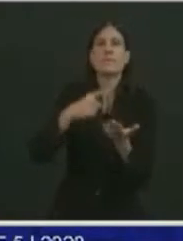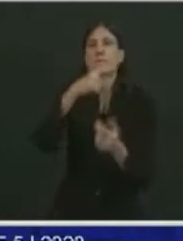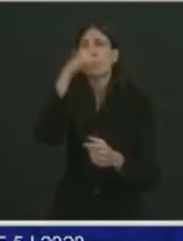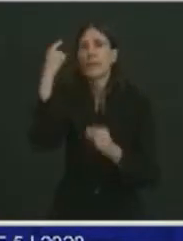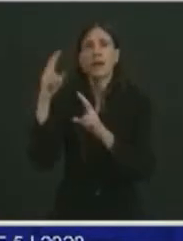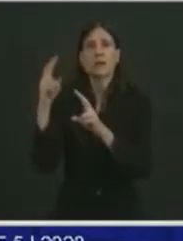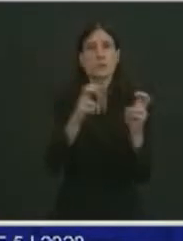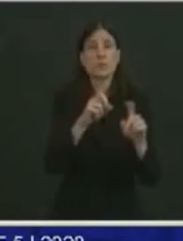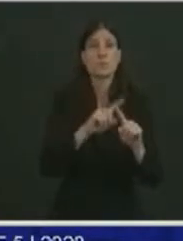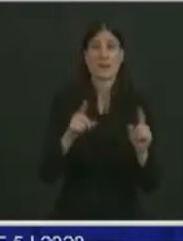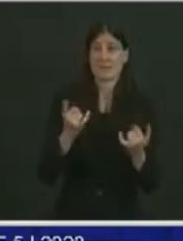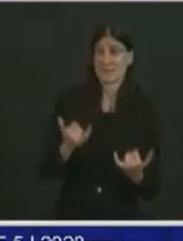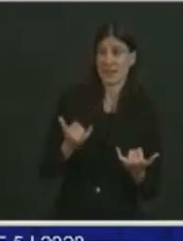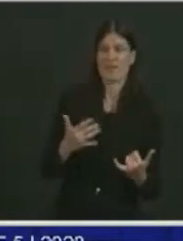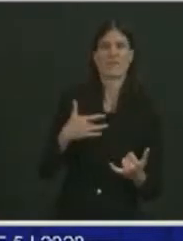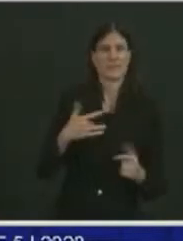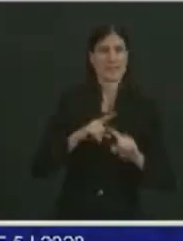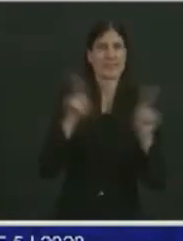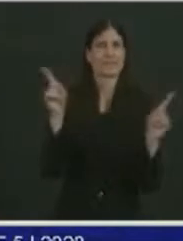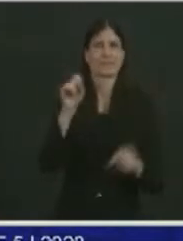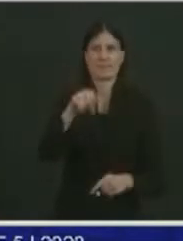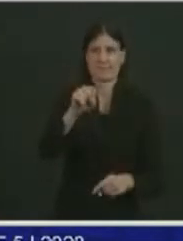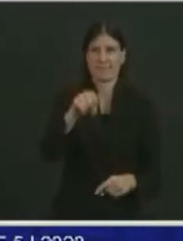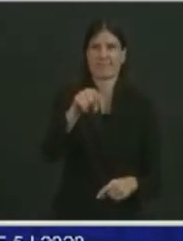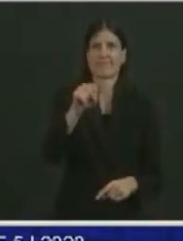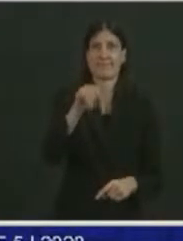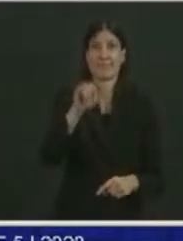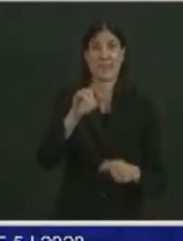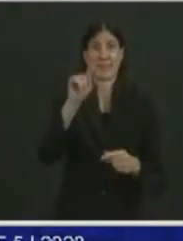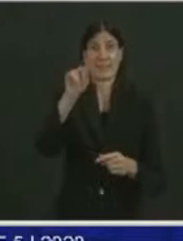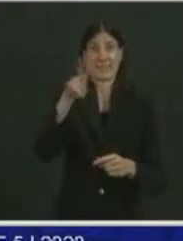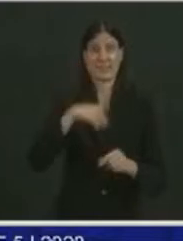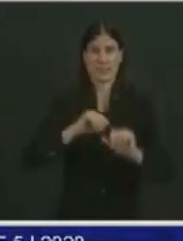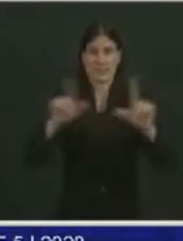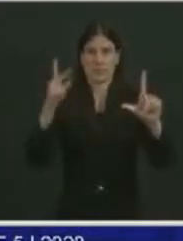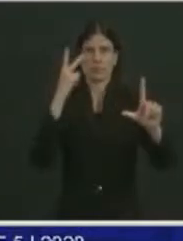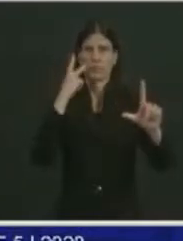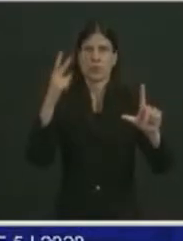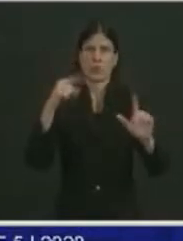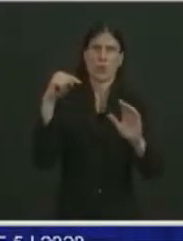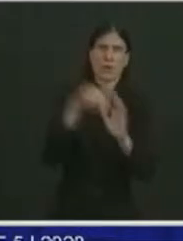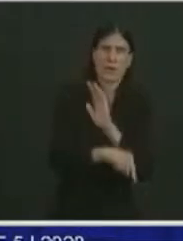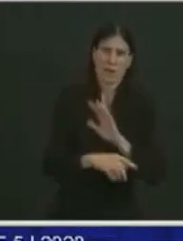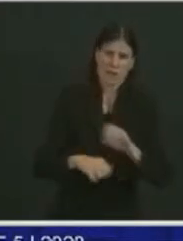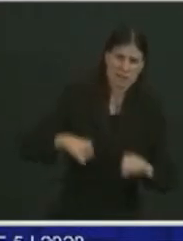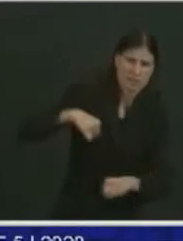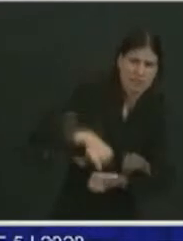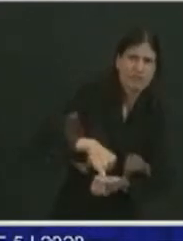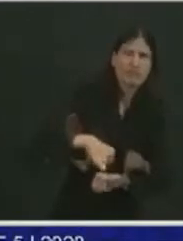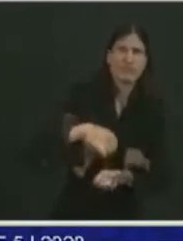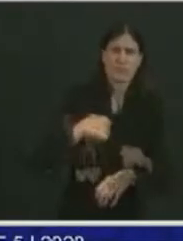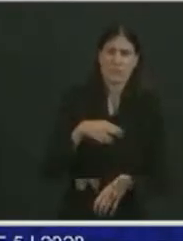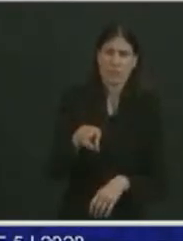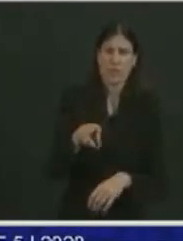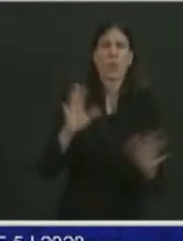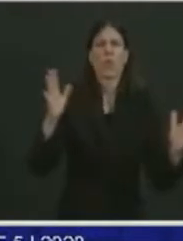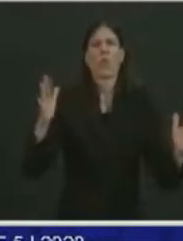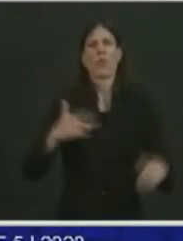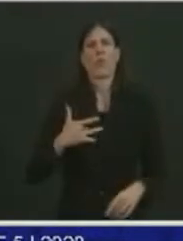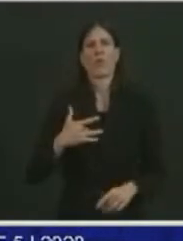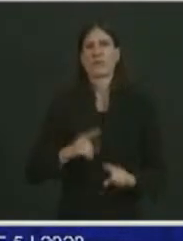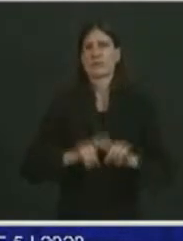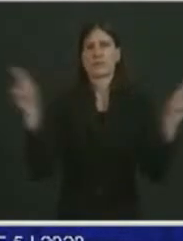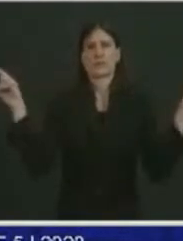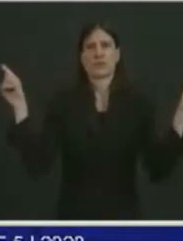but as you say, sadly, it's not new or unique.